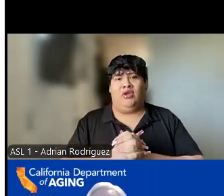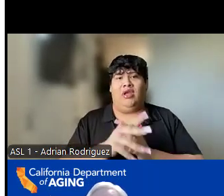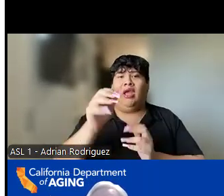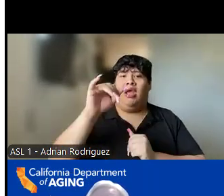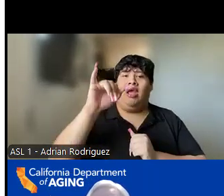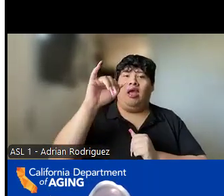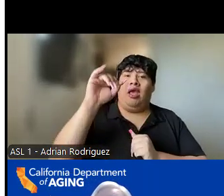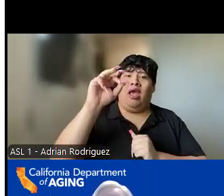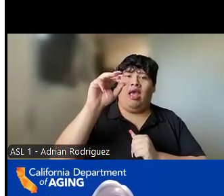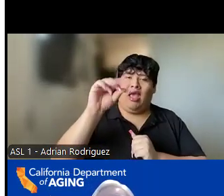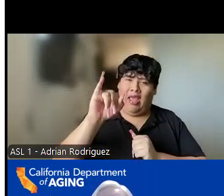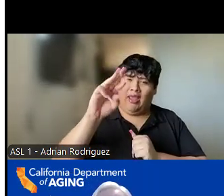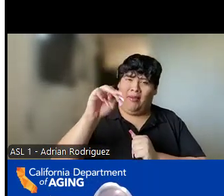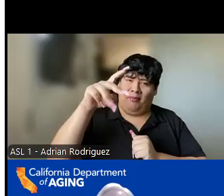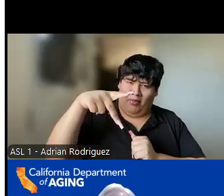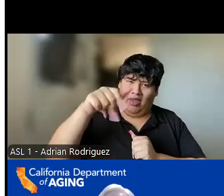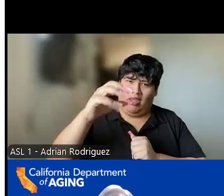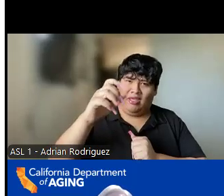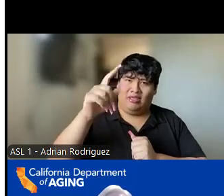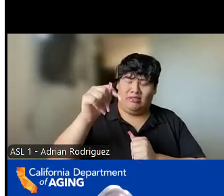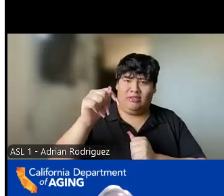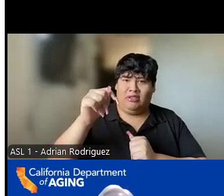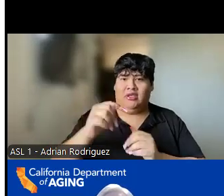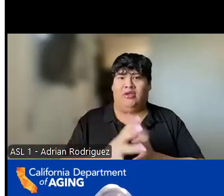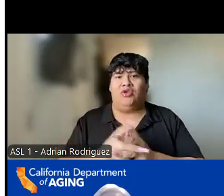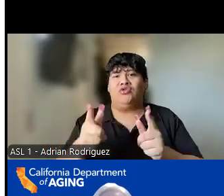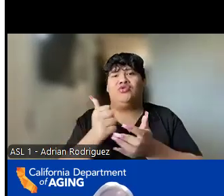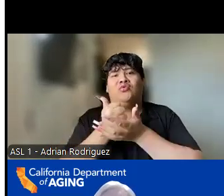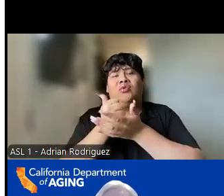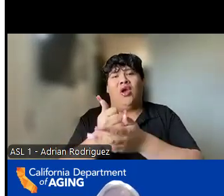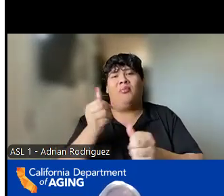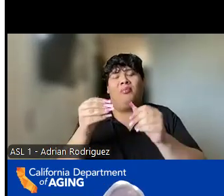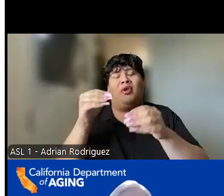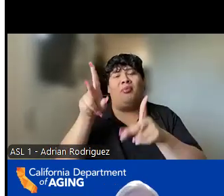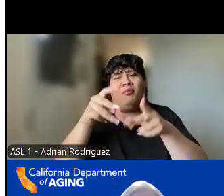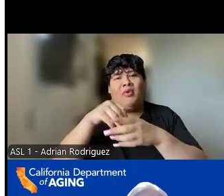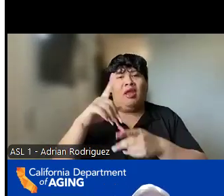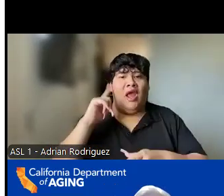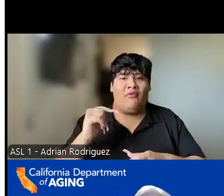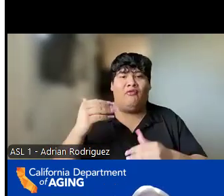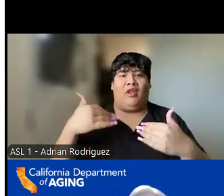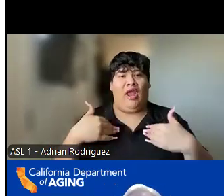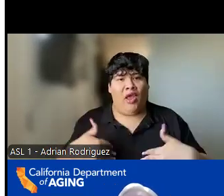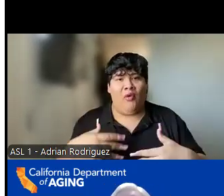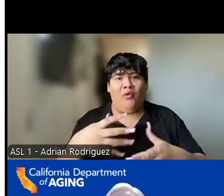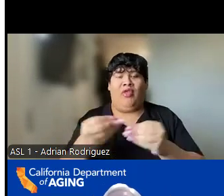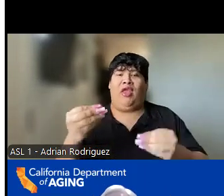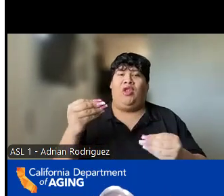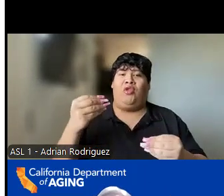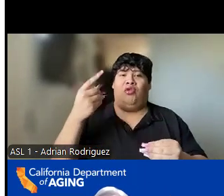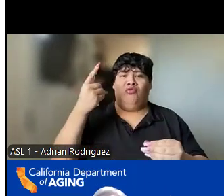IMPACT Stakeholder Committee, is to advise the California Health and Human Services Agency, CalHHS, on